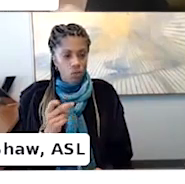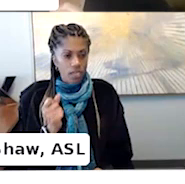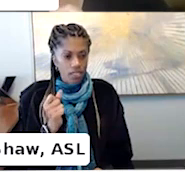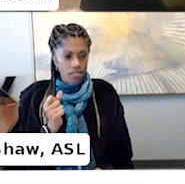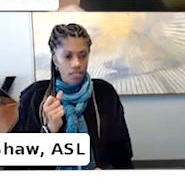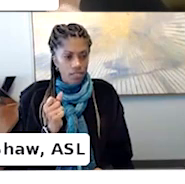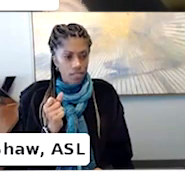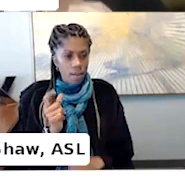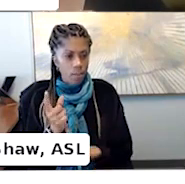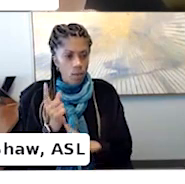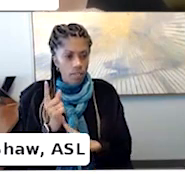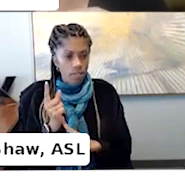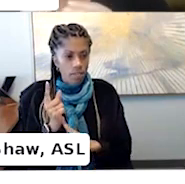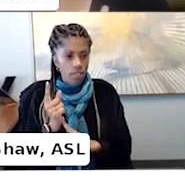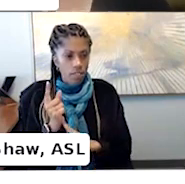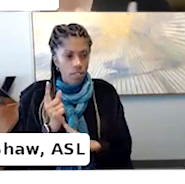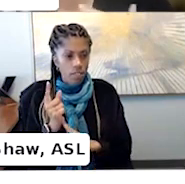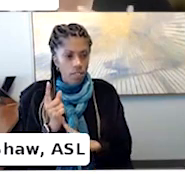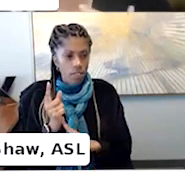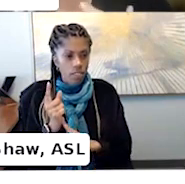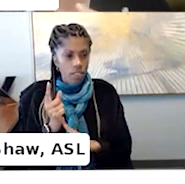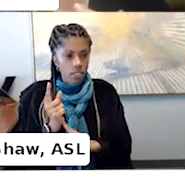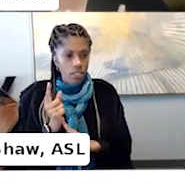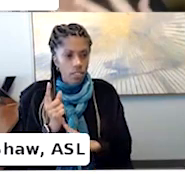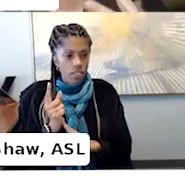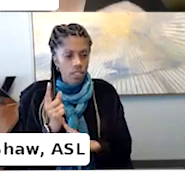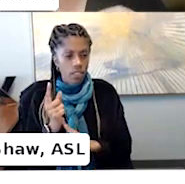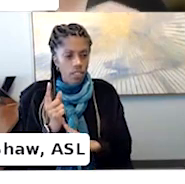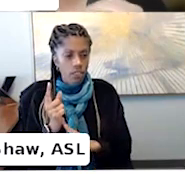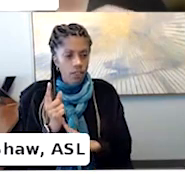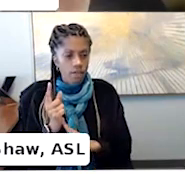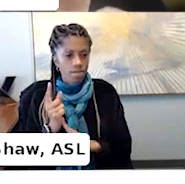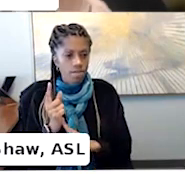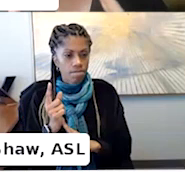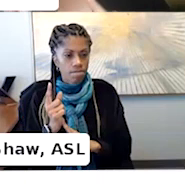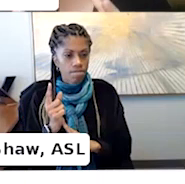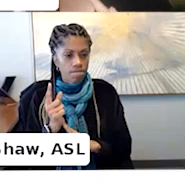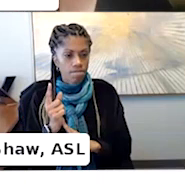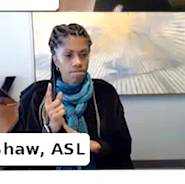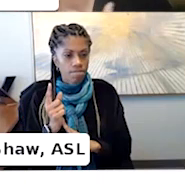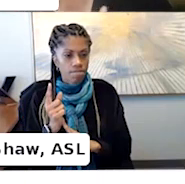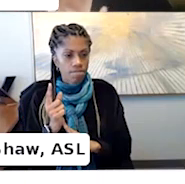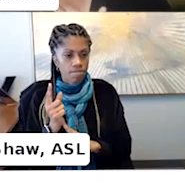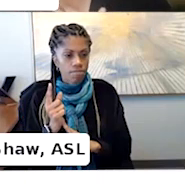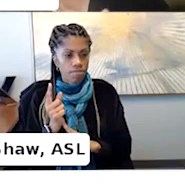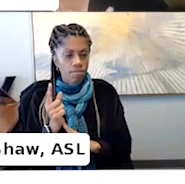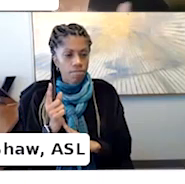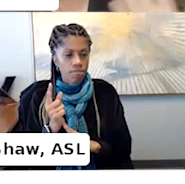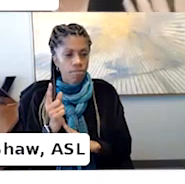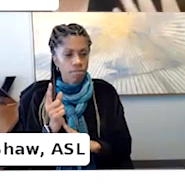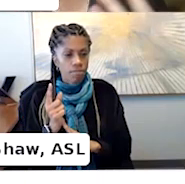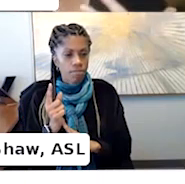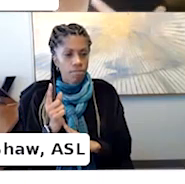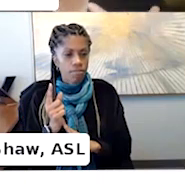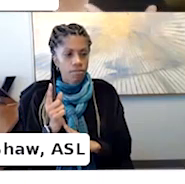quickest little moments to do kind of a little bit of, if everyone's okay with this, a little bit of rapid fire response to